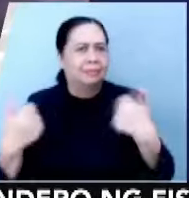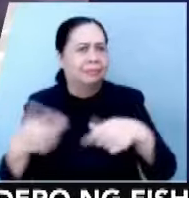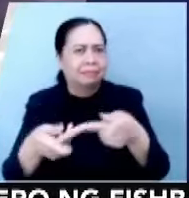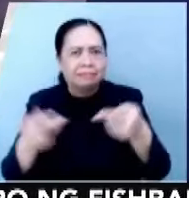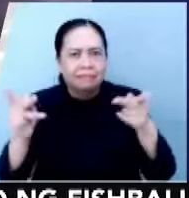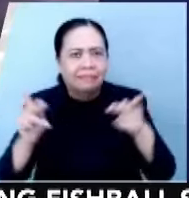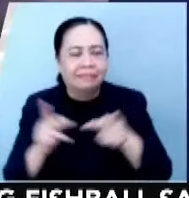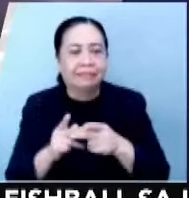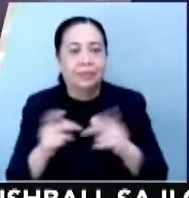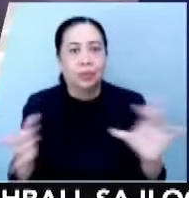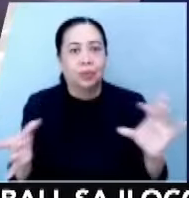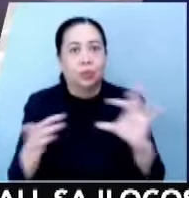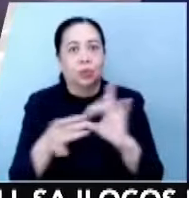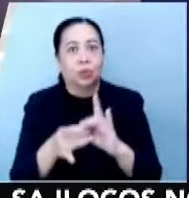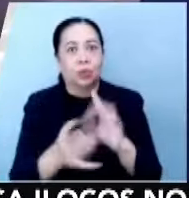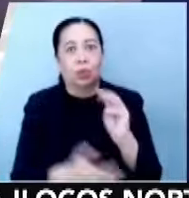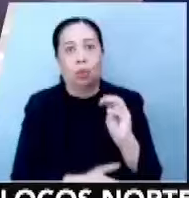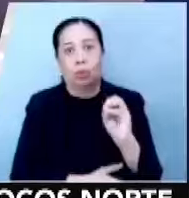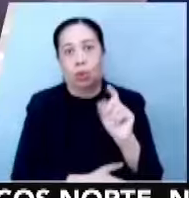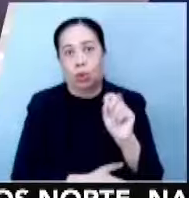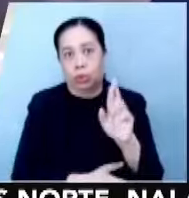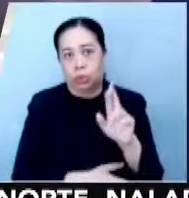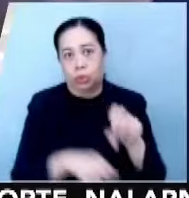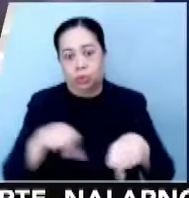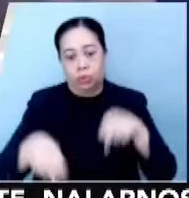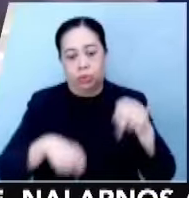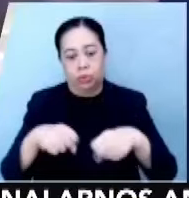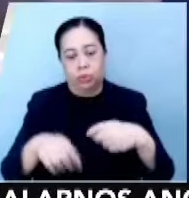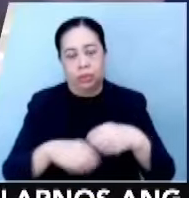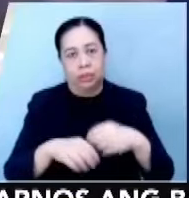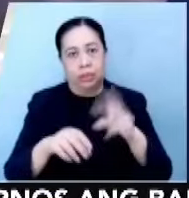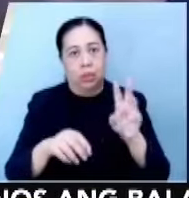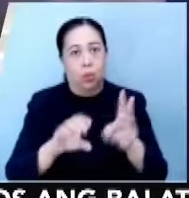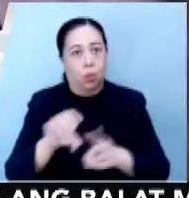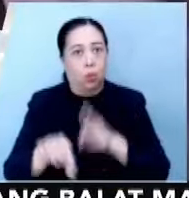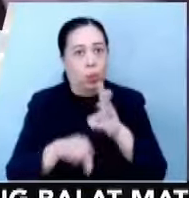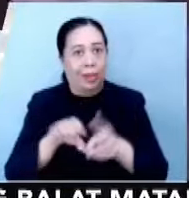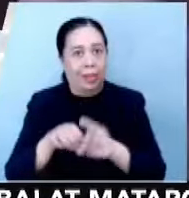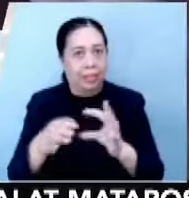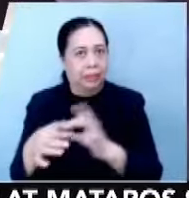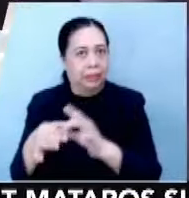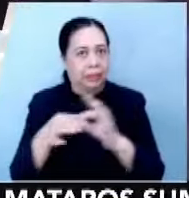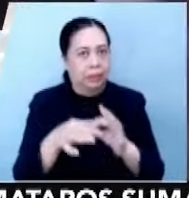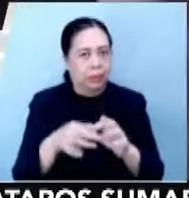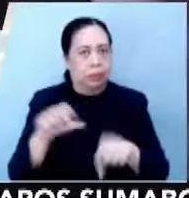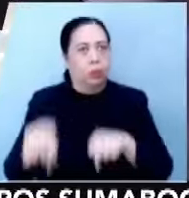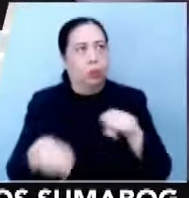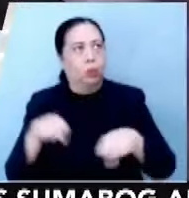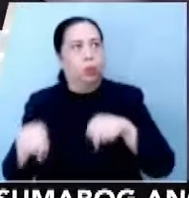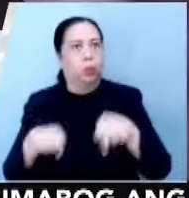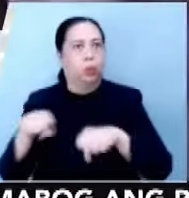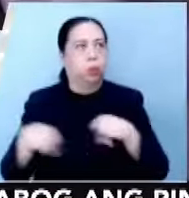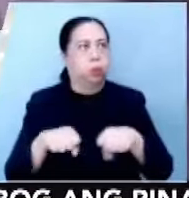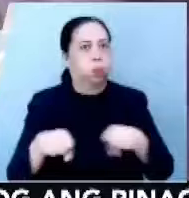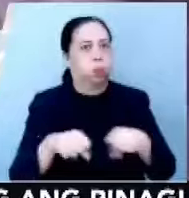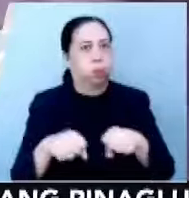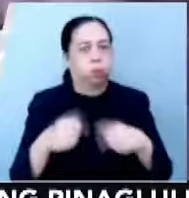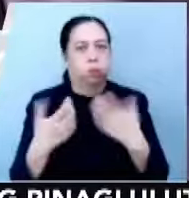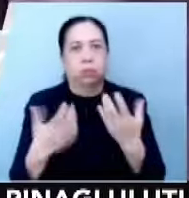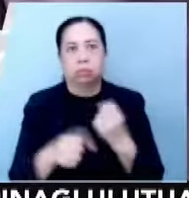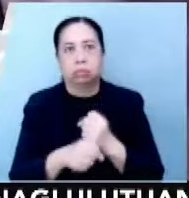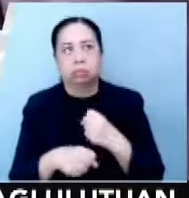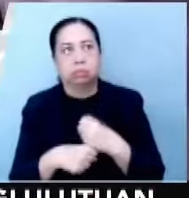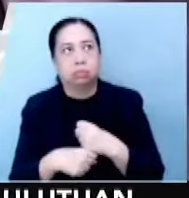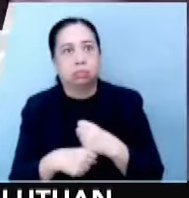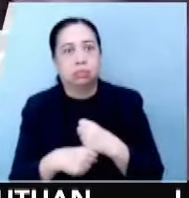a motor in the wheel of the bicycle. So, parang while cycling around, we were able to create